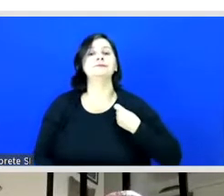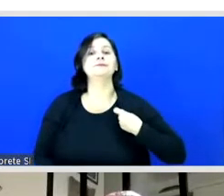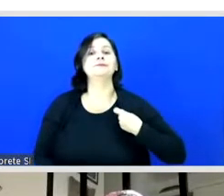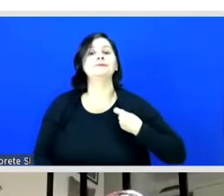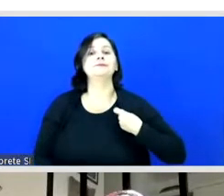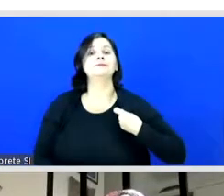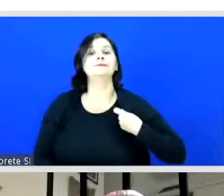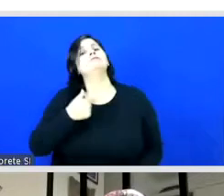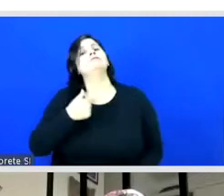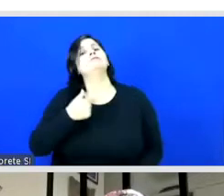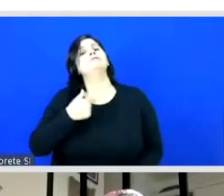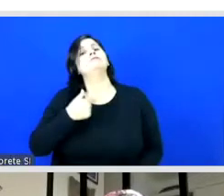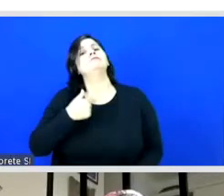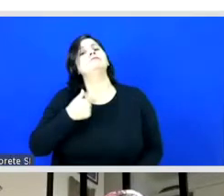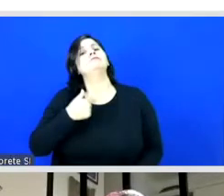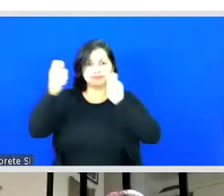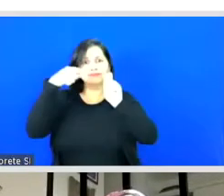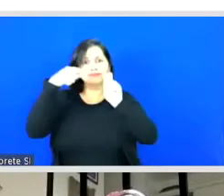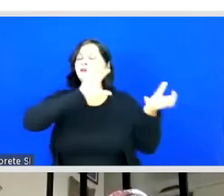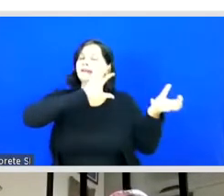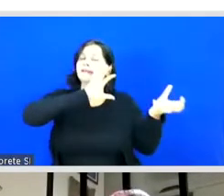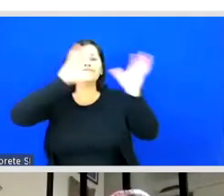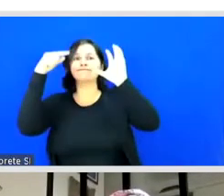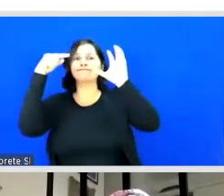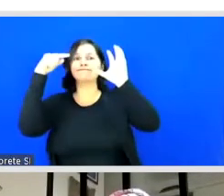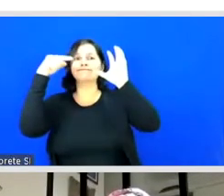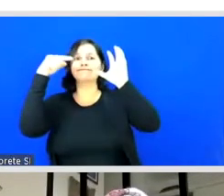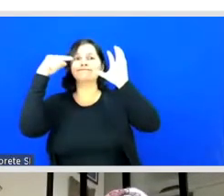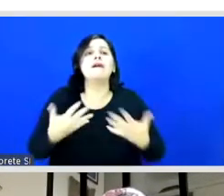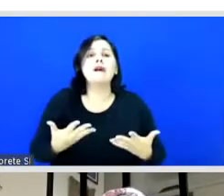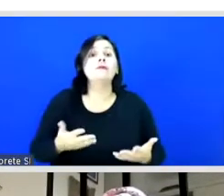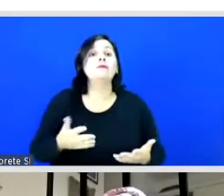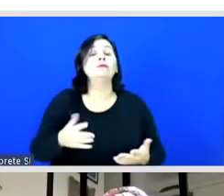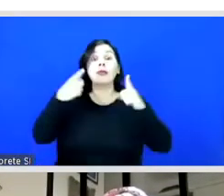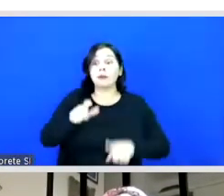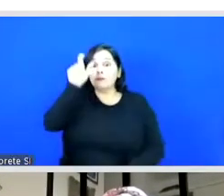man most of the time say, just stay home,